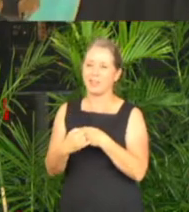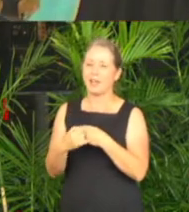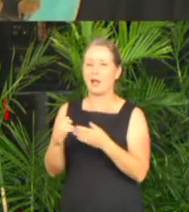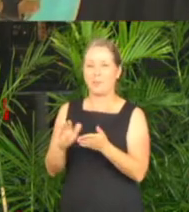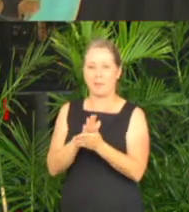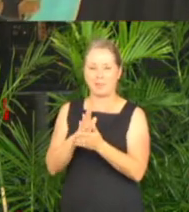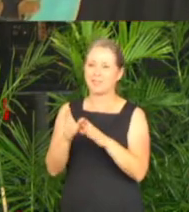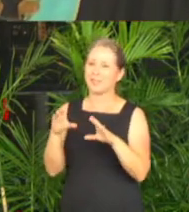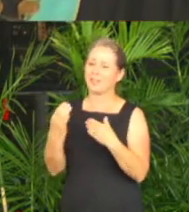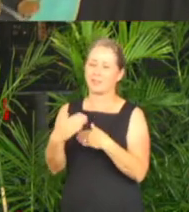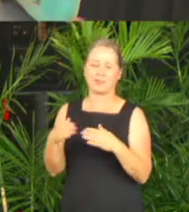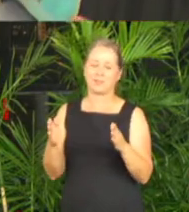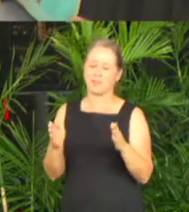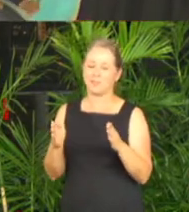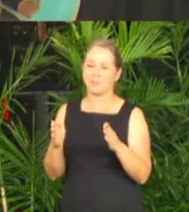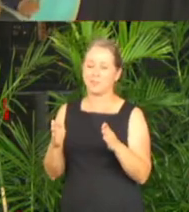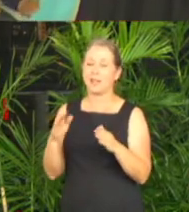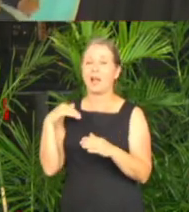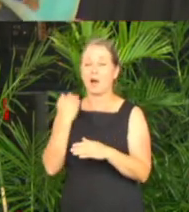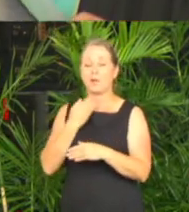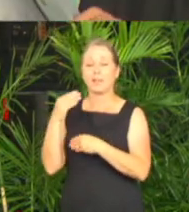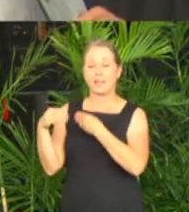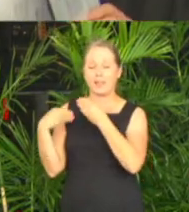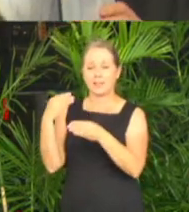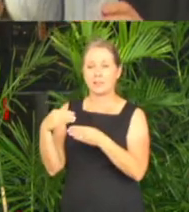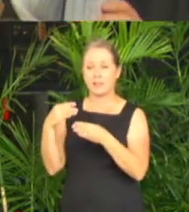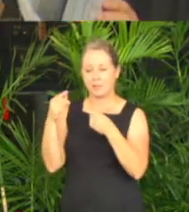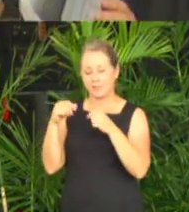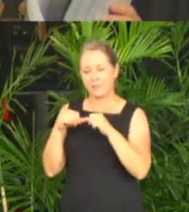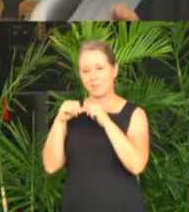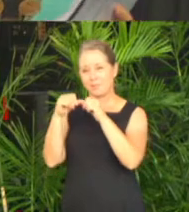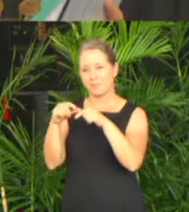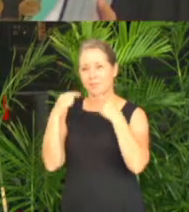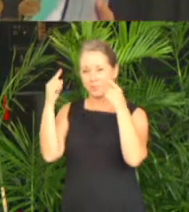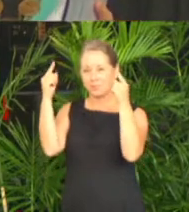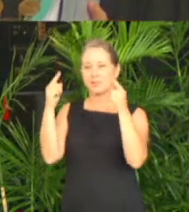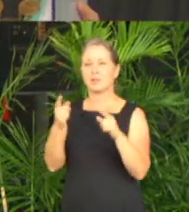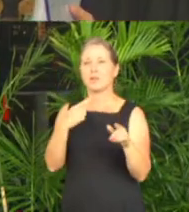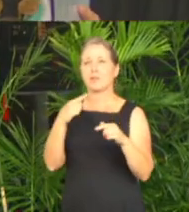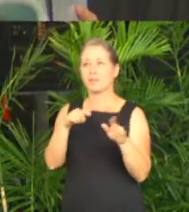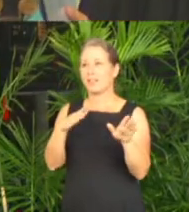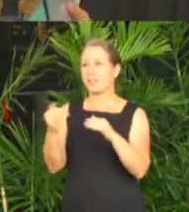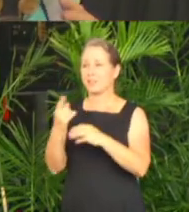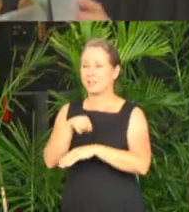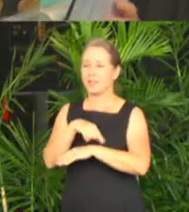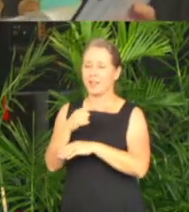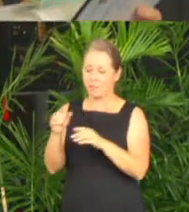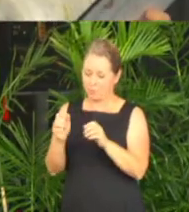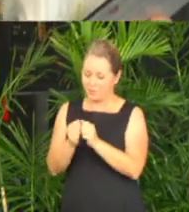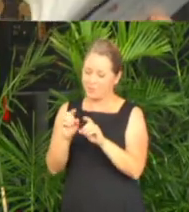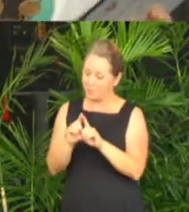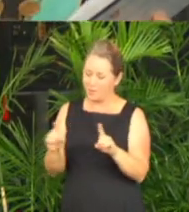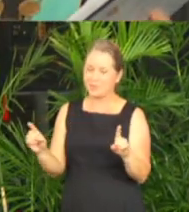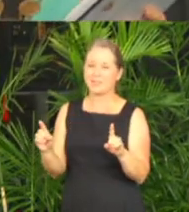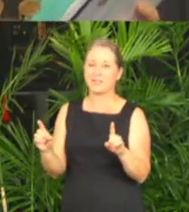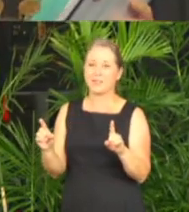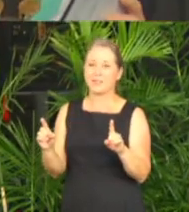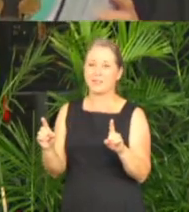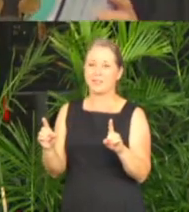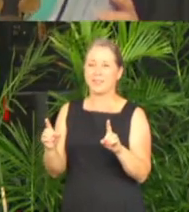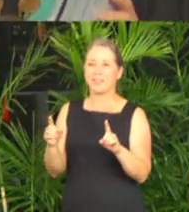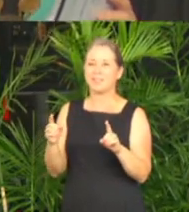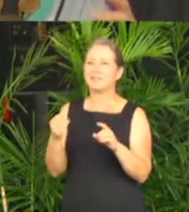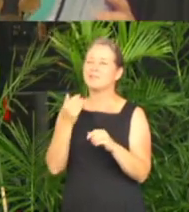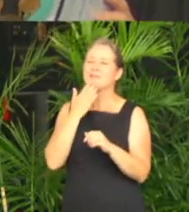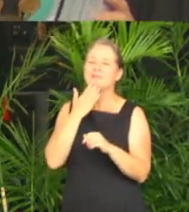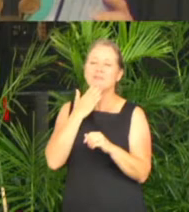papers in the classroom. Our legacy prospers on as we leave the amphitheater today, diploma in hand, and fond memories